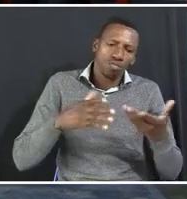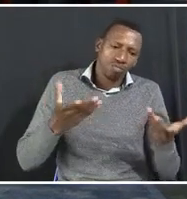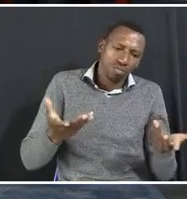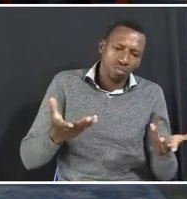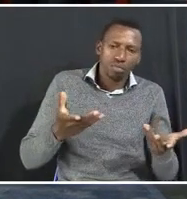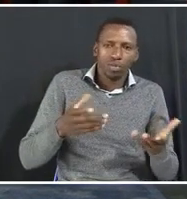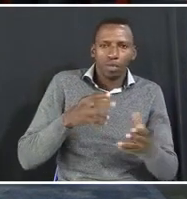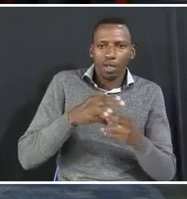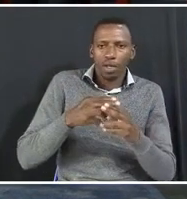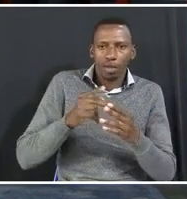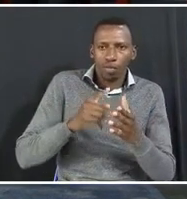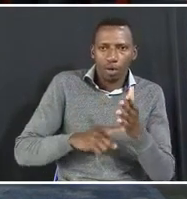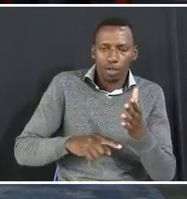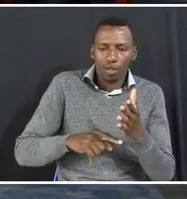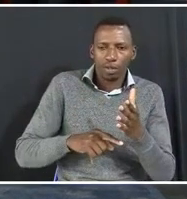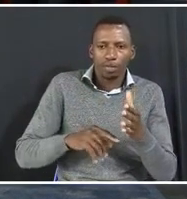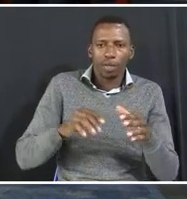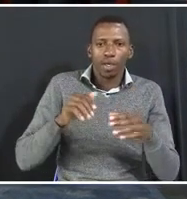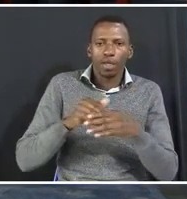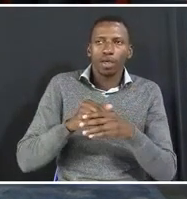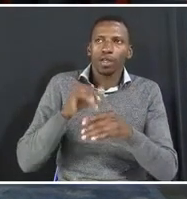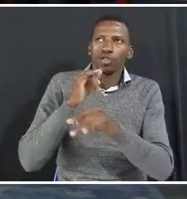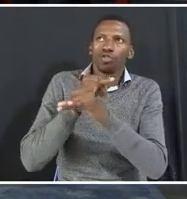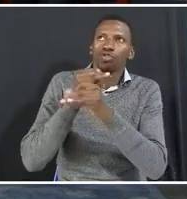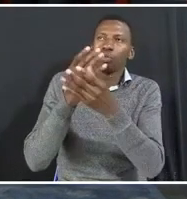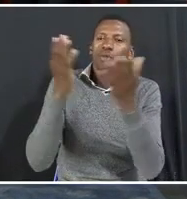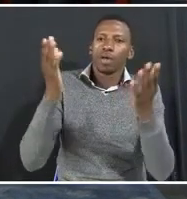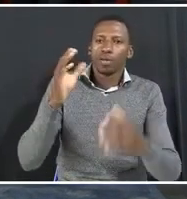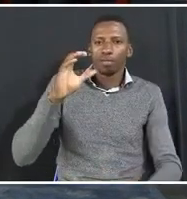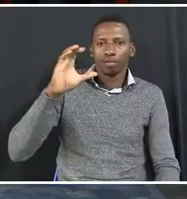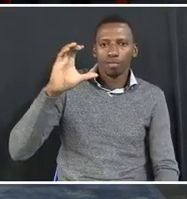we call in the corporate sector CSR.